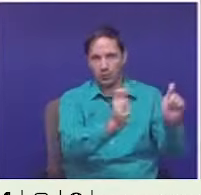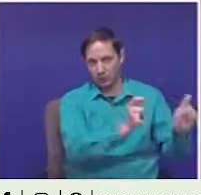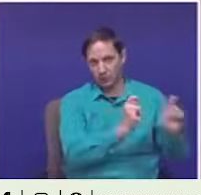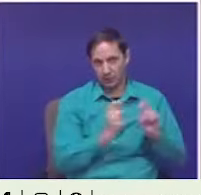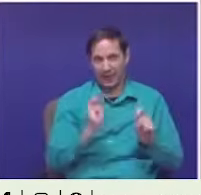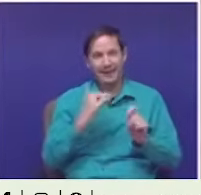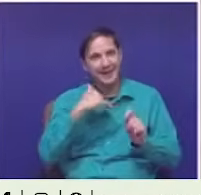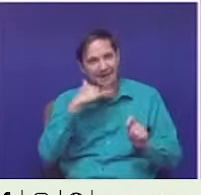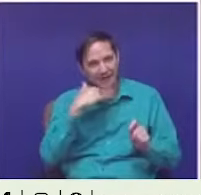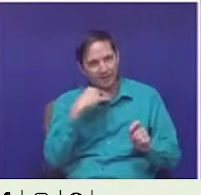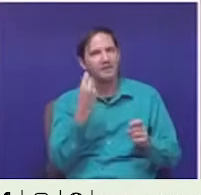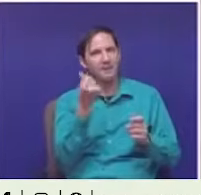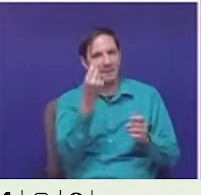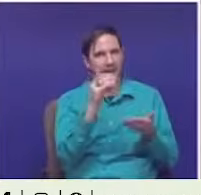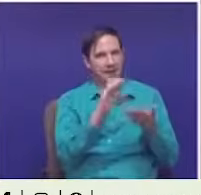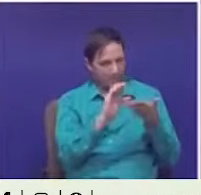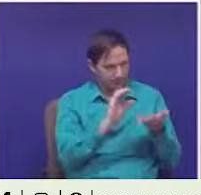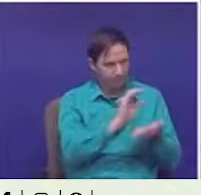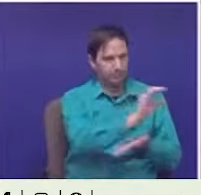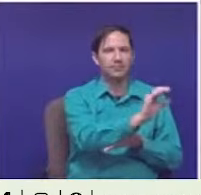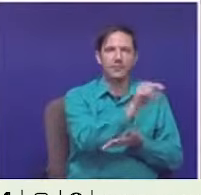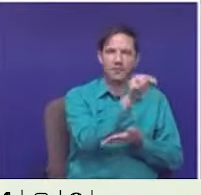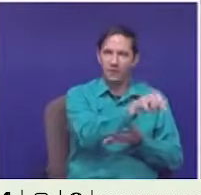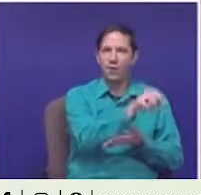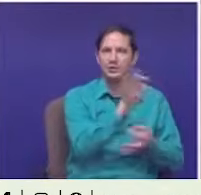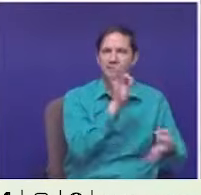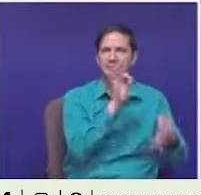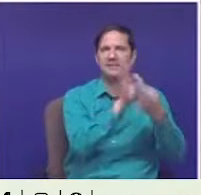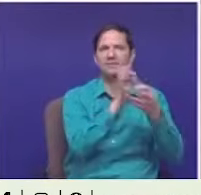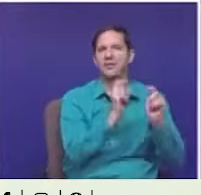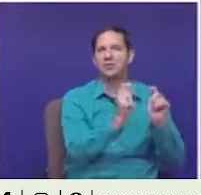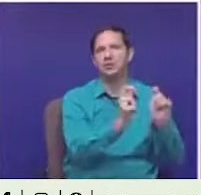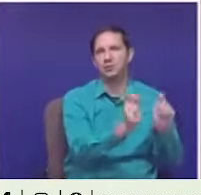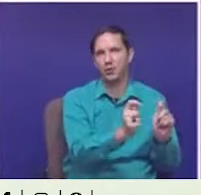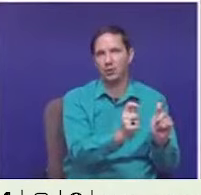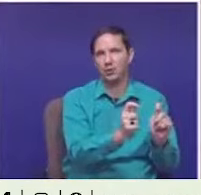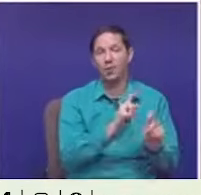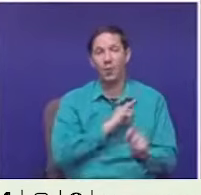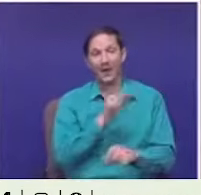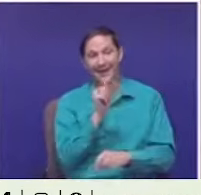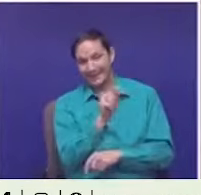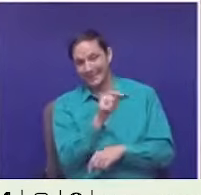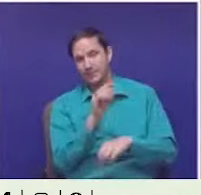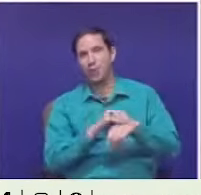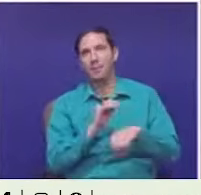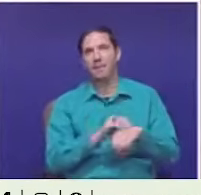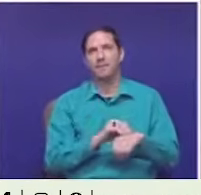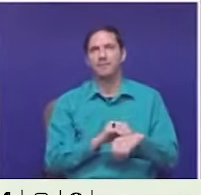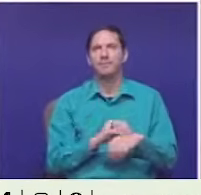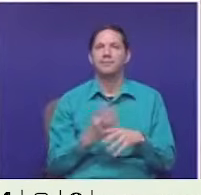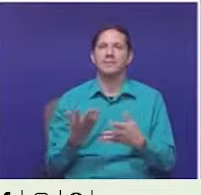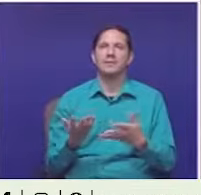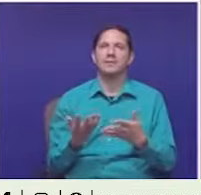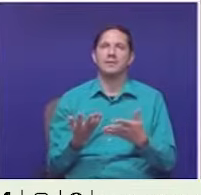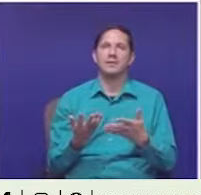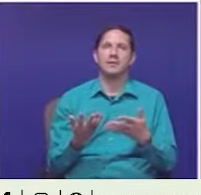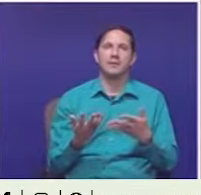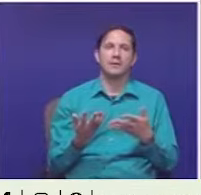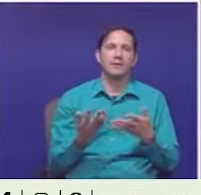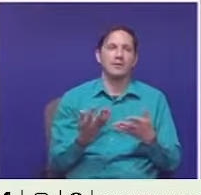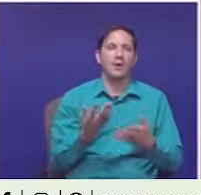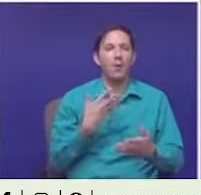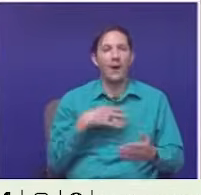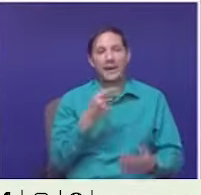allocate properly and they need to plan accordingly, because that's where the problem lies, is where you are trying to rob Peter to